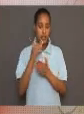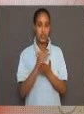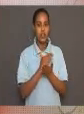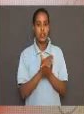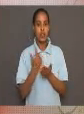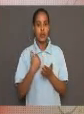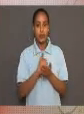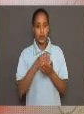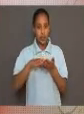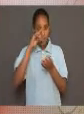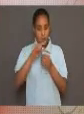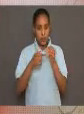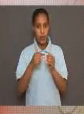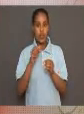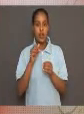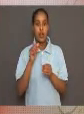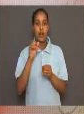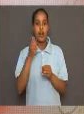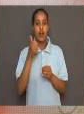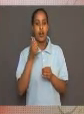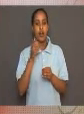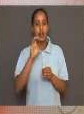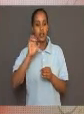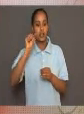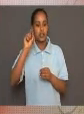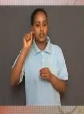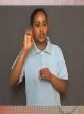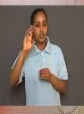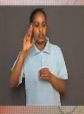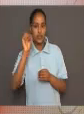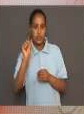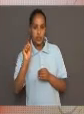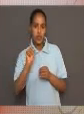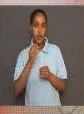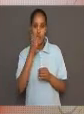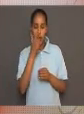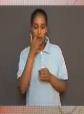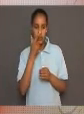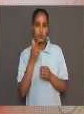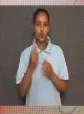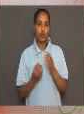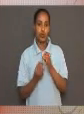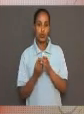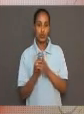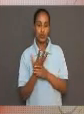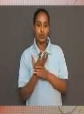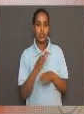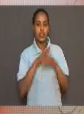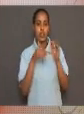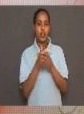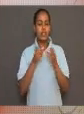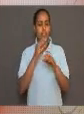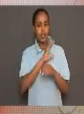lesson, we will learn about esters, including some common sources of esters and the